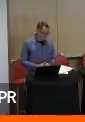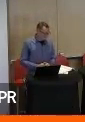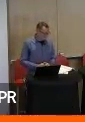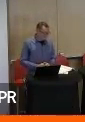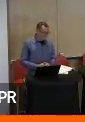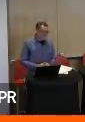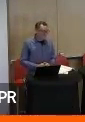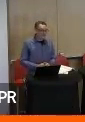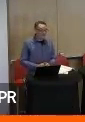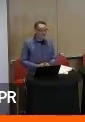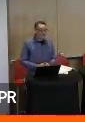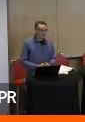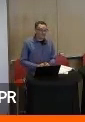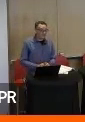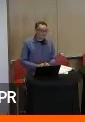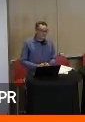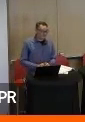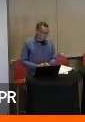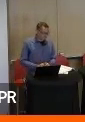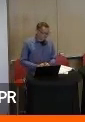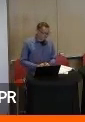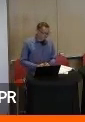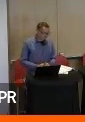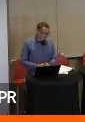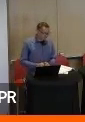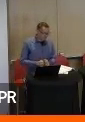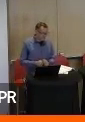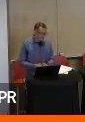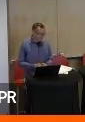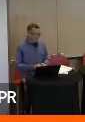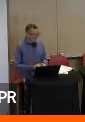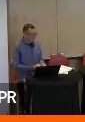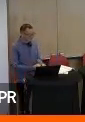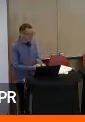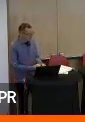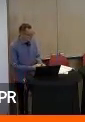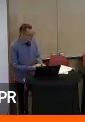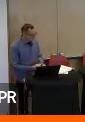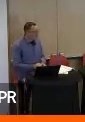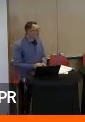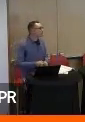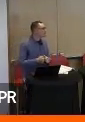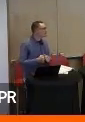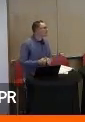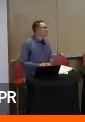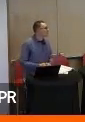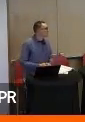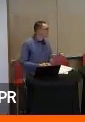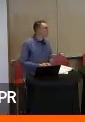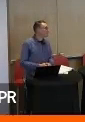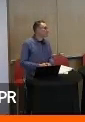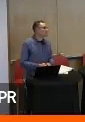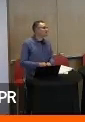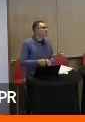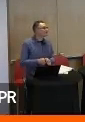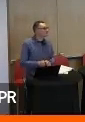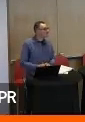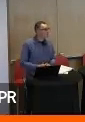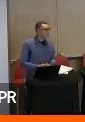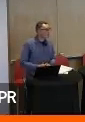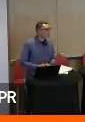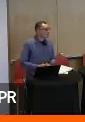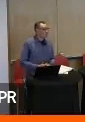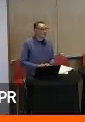TMAP via our GitHub repository, please get in touch with the Mad Lab in any way, shape,